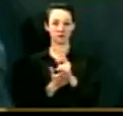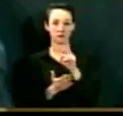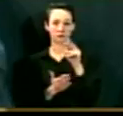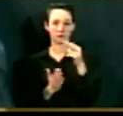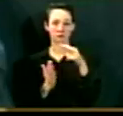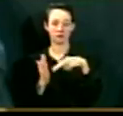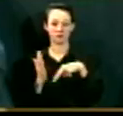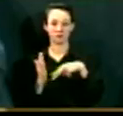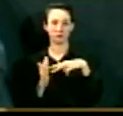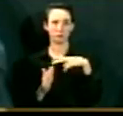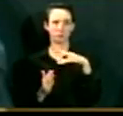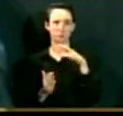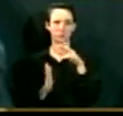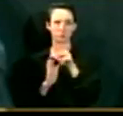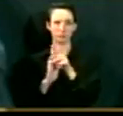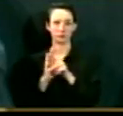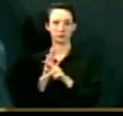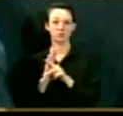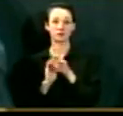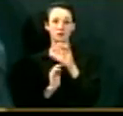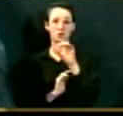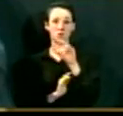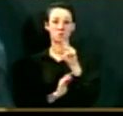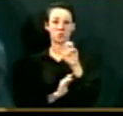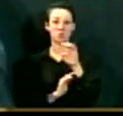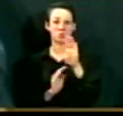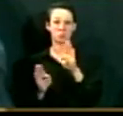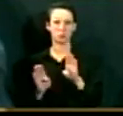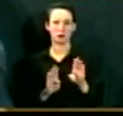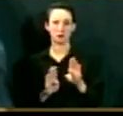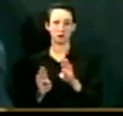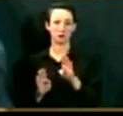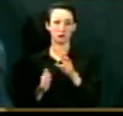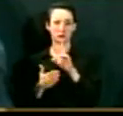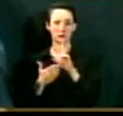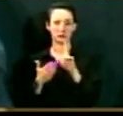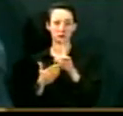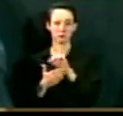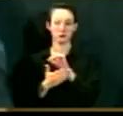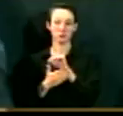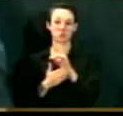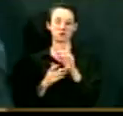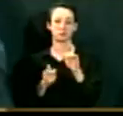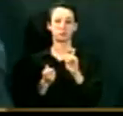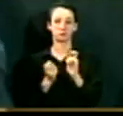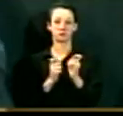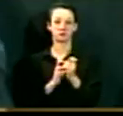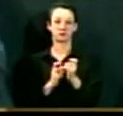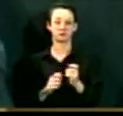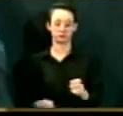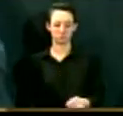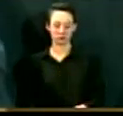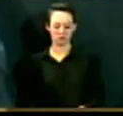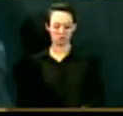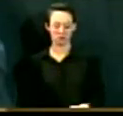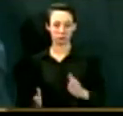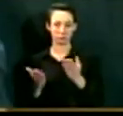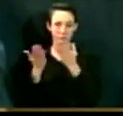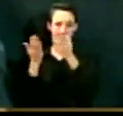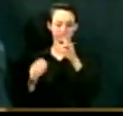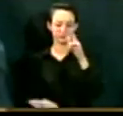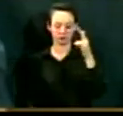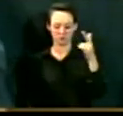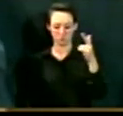Policy J190, Code of Behavior and Discipline as amended. So moved. Motion by Mr.